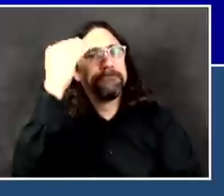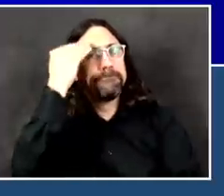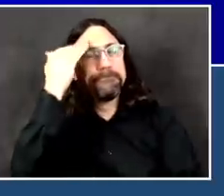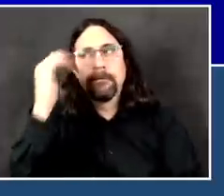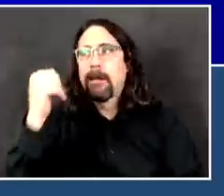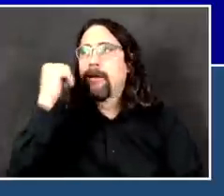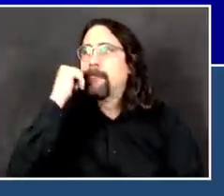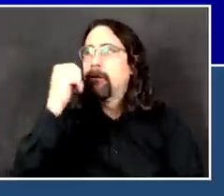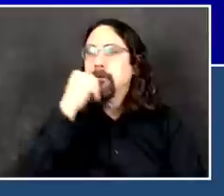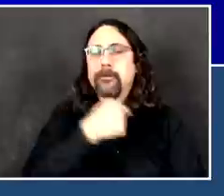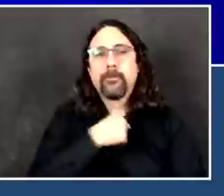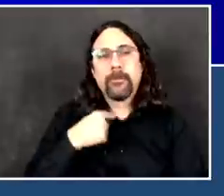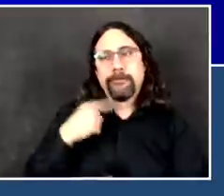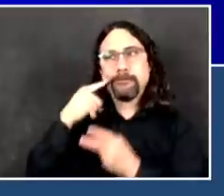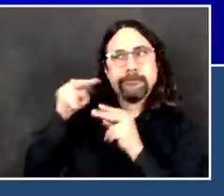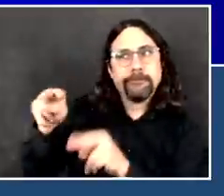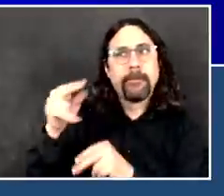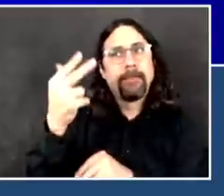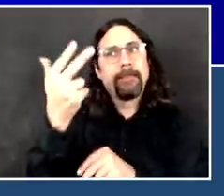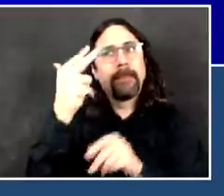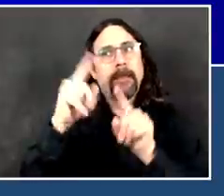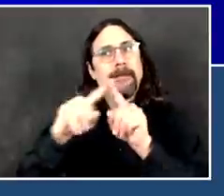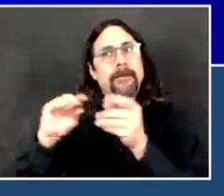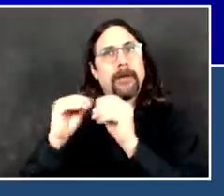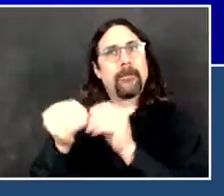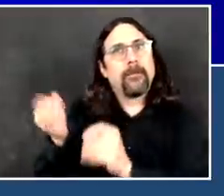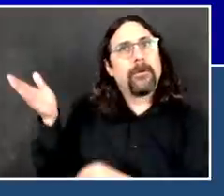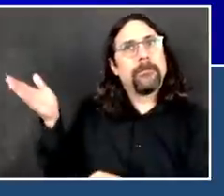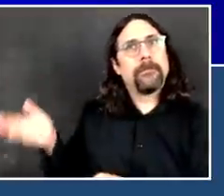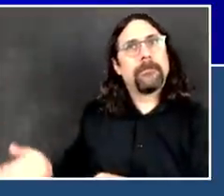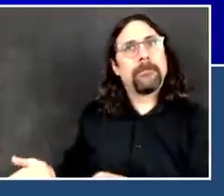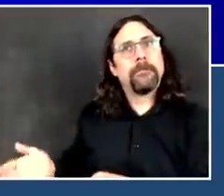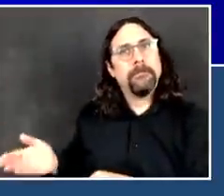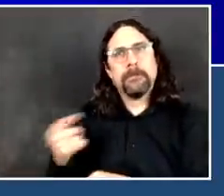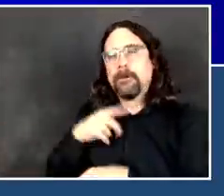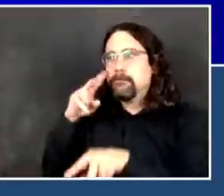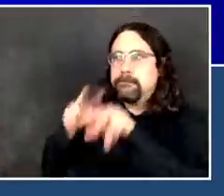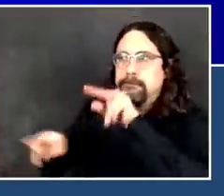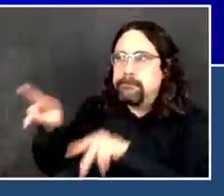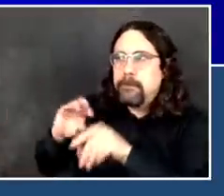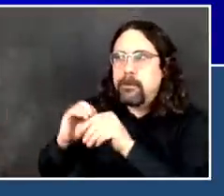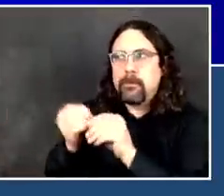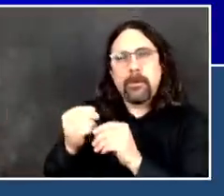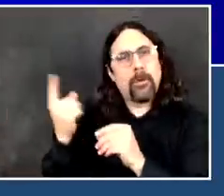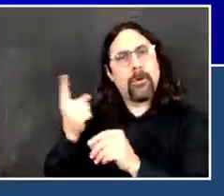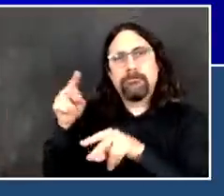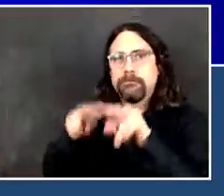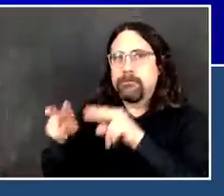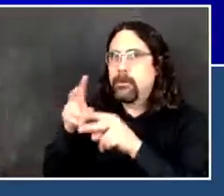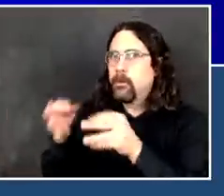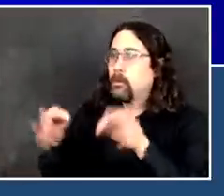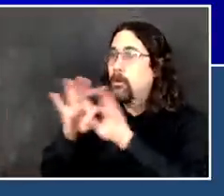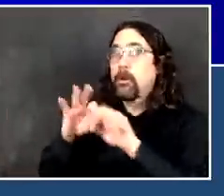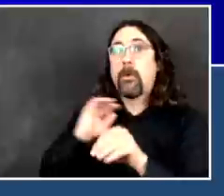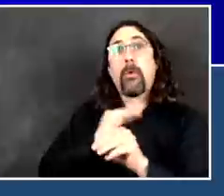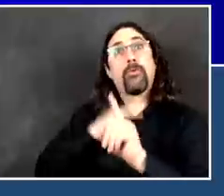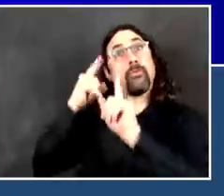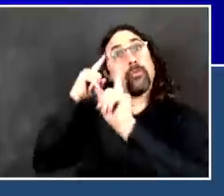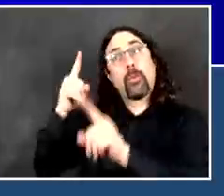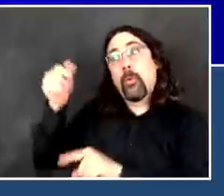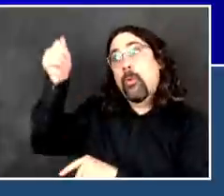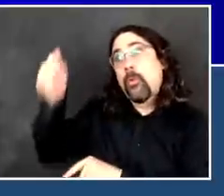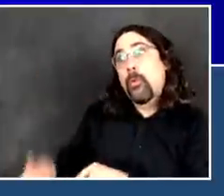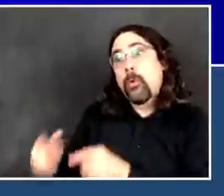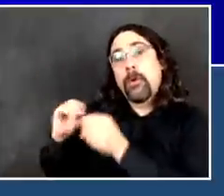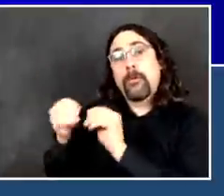going to be a long battle. We want to see them all move in the right direction. It's not always going to work that way, but it doesn't change anything about how we approach this.